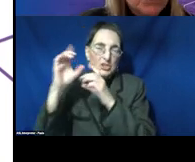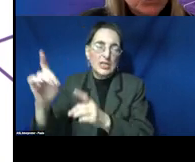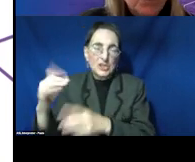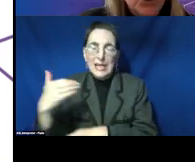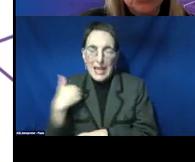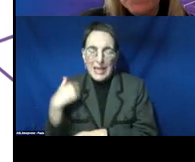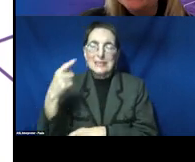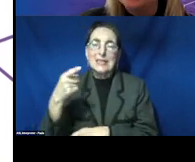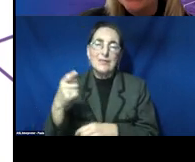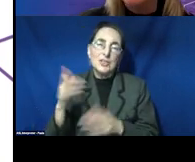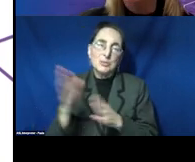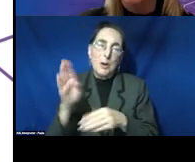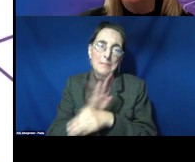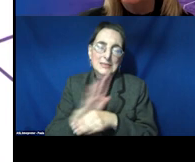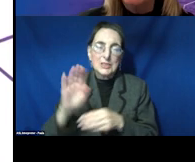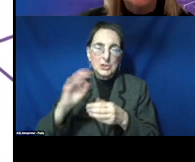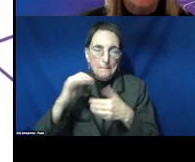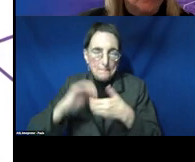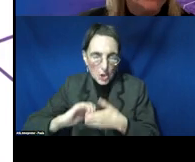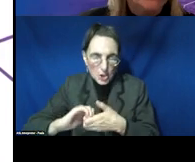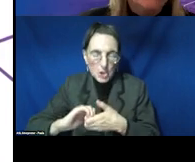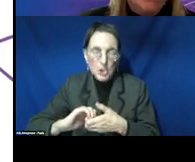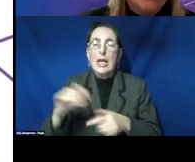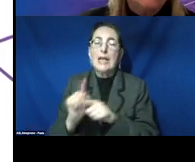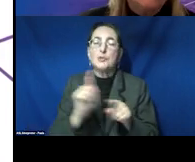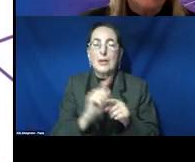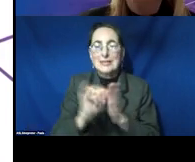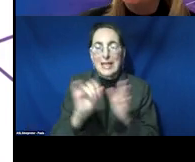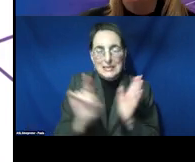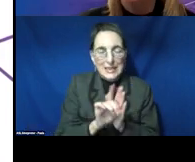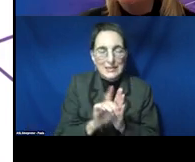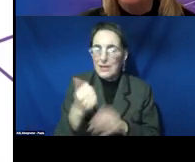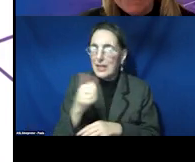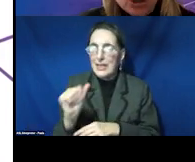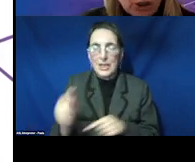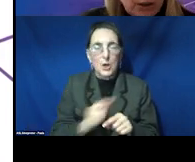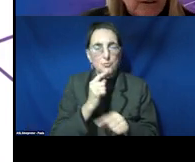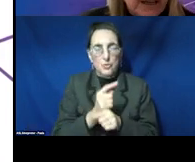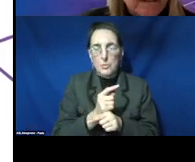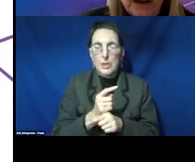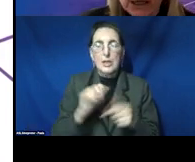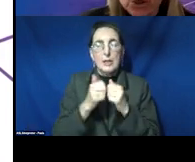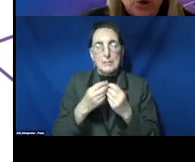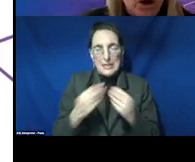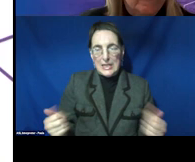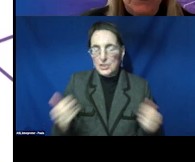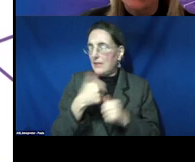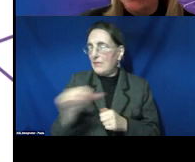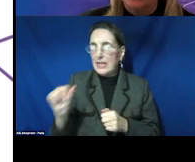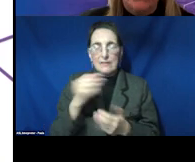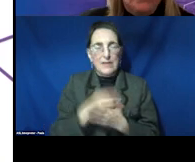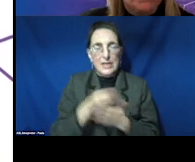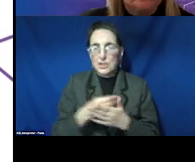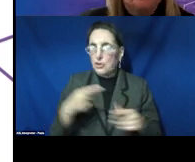small business partner, as well as identify any appropriate mitigation of any financial conflict